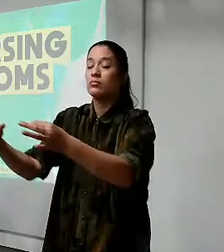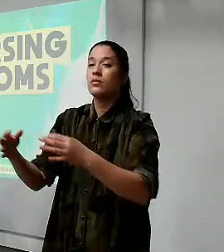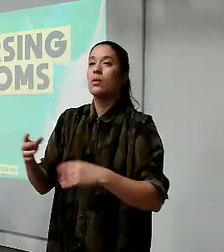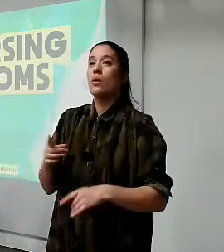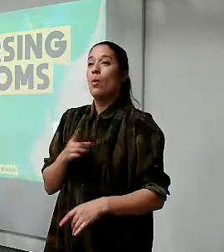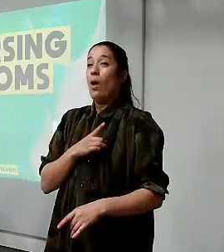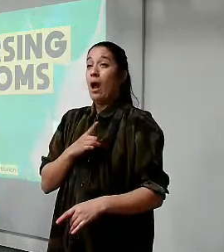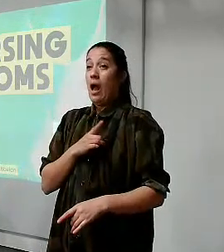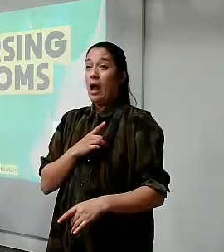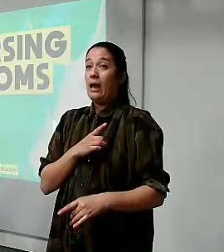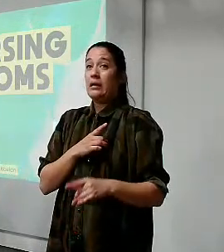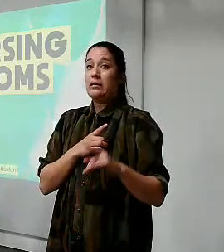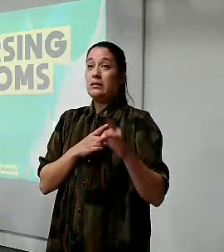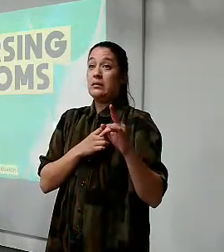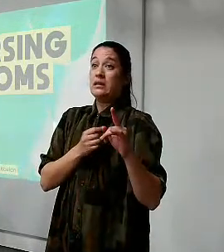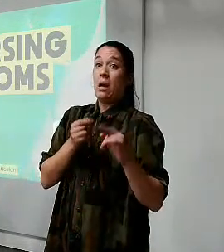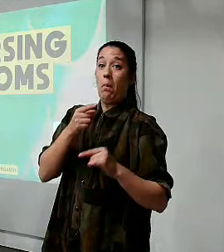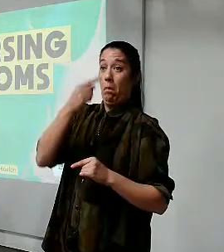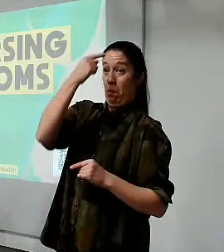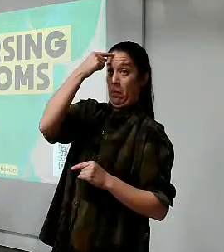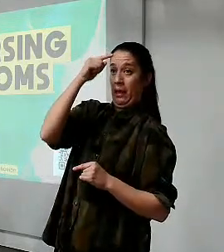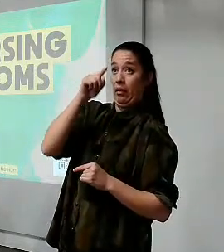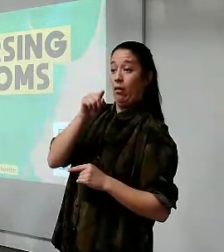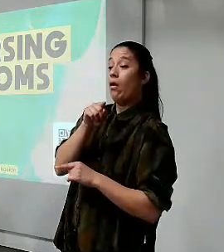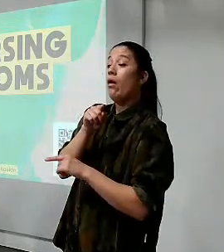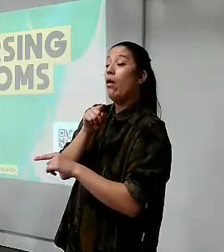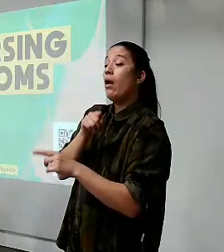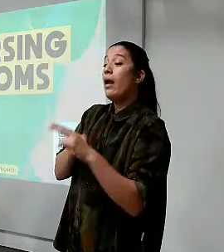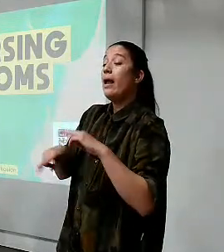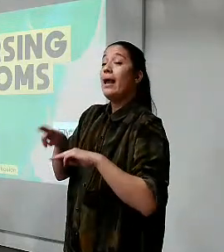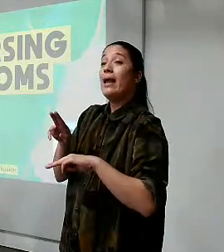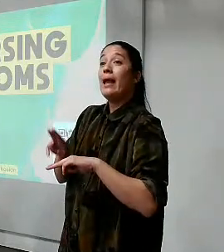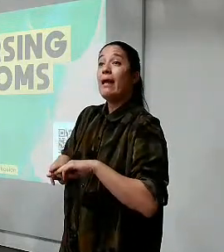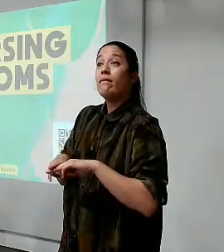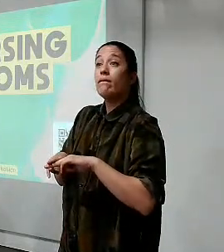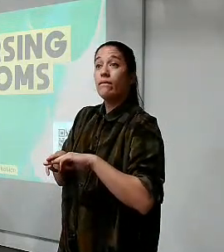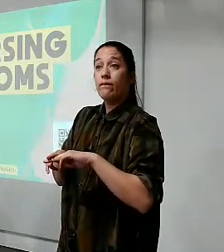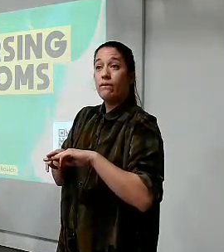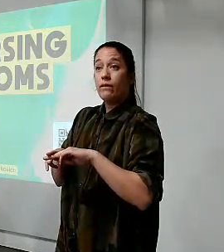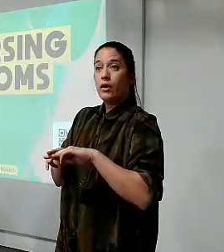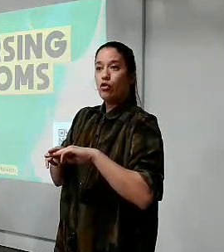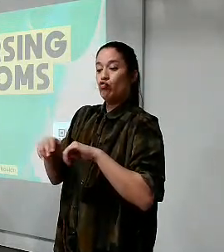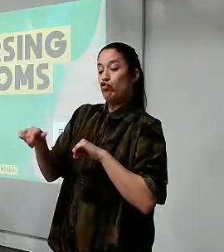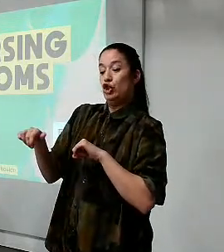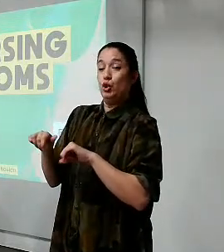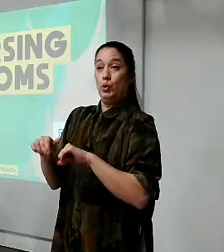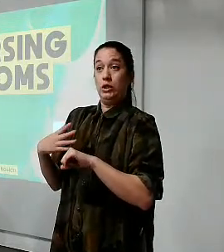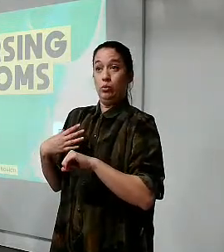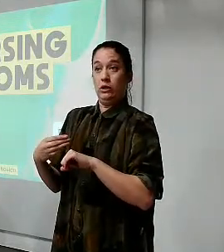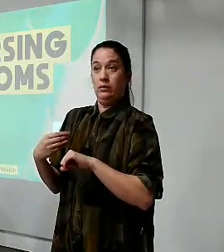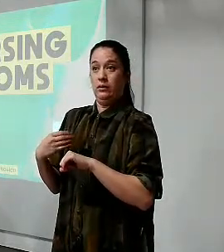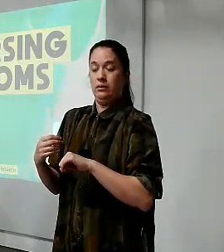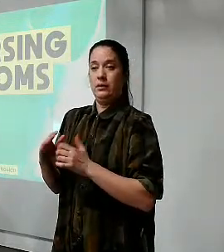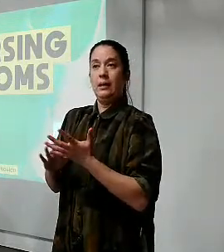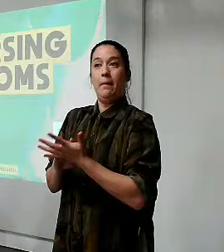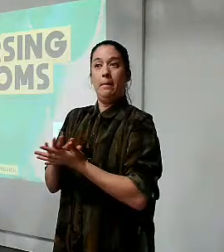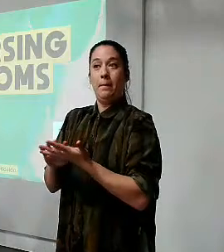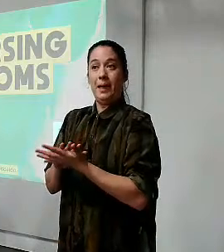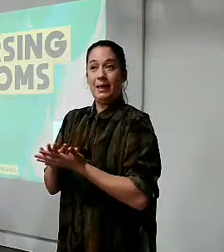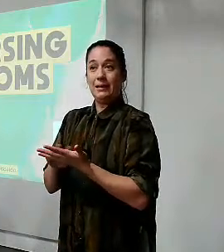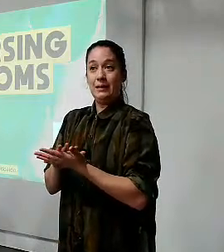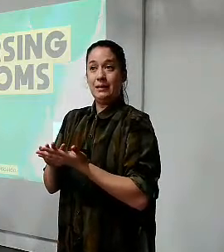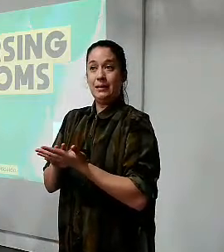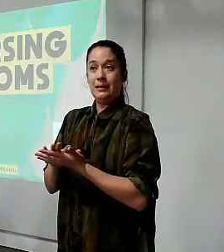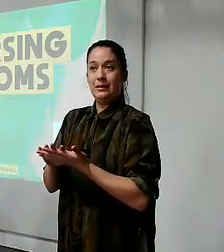breastfeed, then it will reduce your chance of reconceiving. And of course, we can even